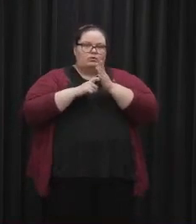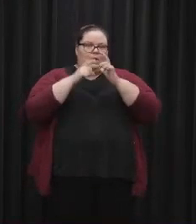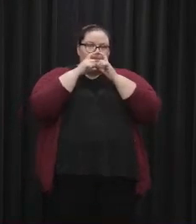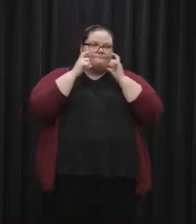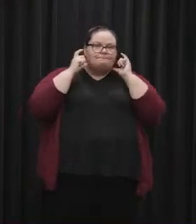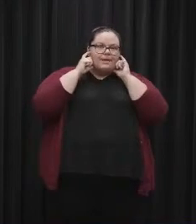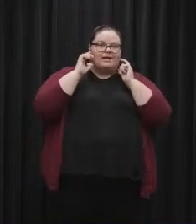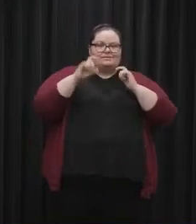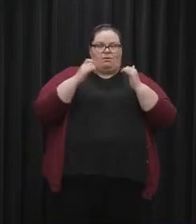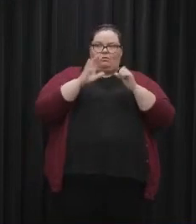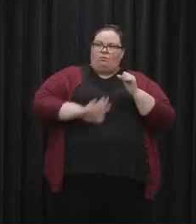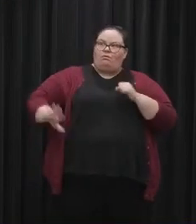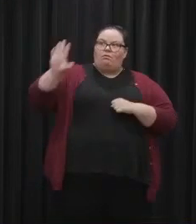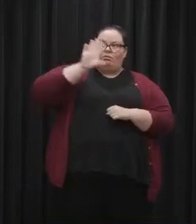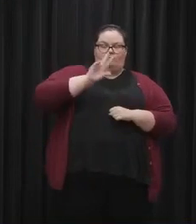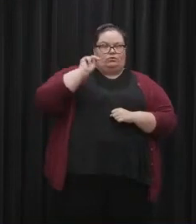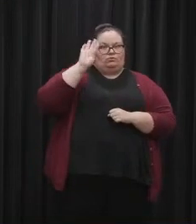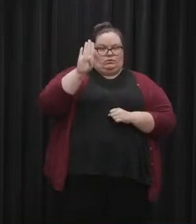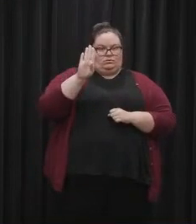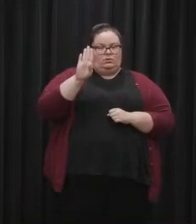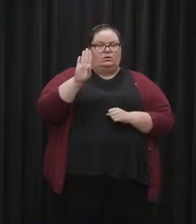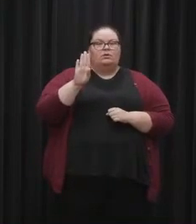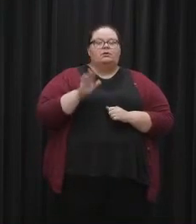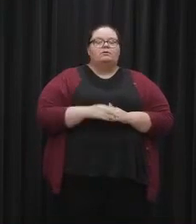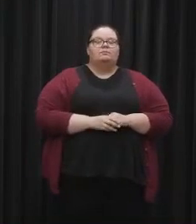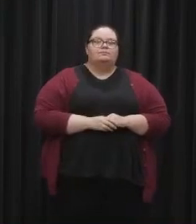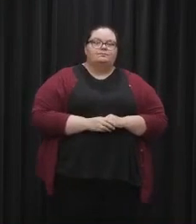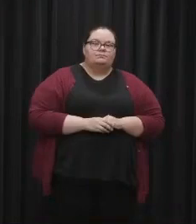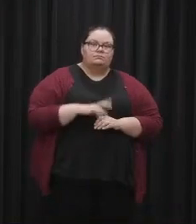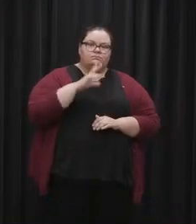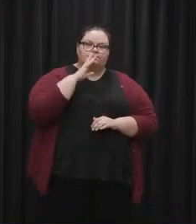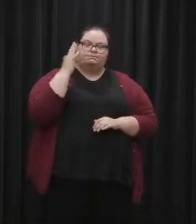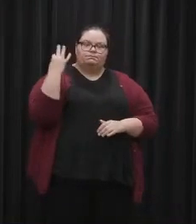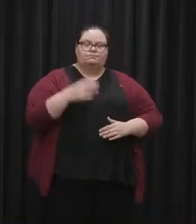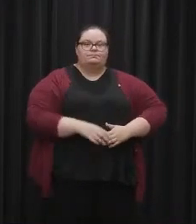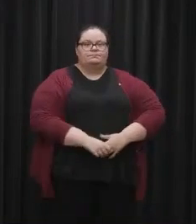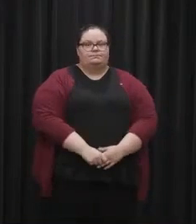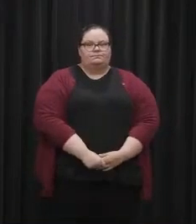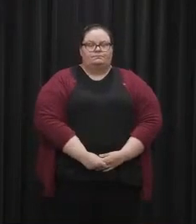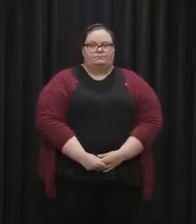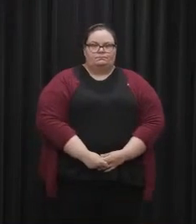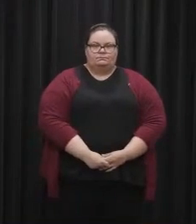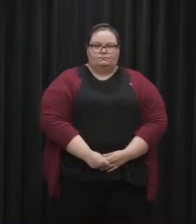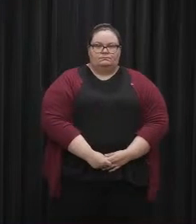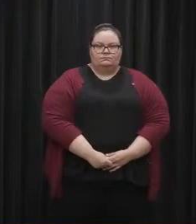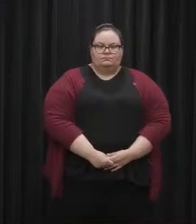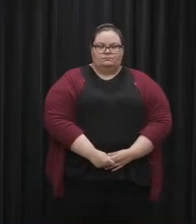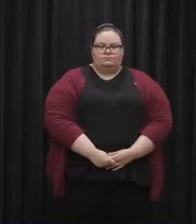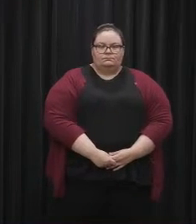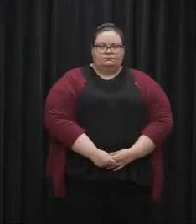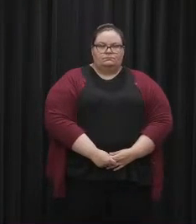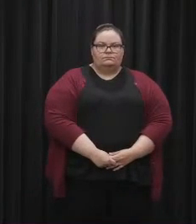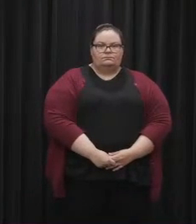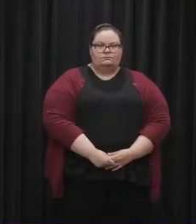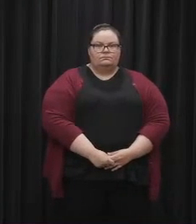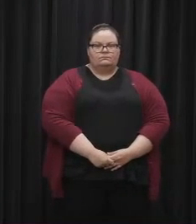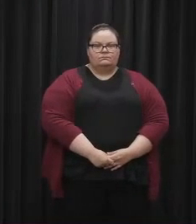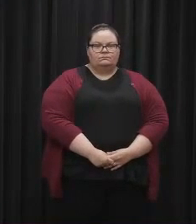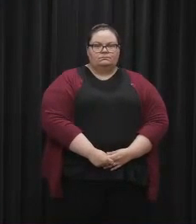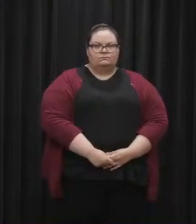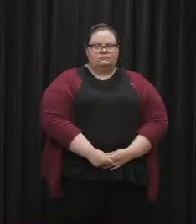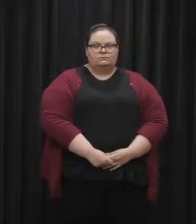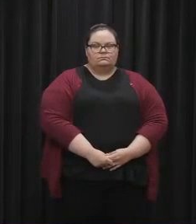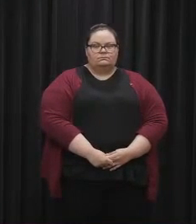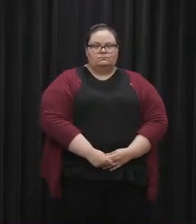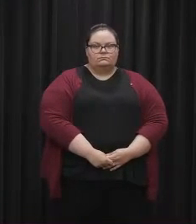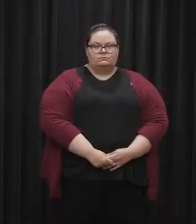indoor spaces in every region of New Brunswick. In Zone 1 and Zone 5, where outbreaks are now underway,